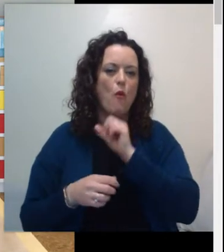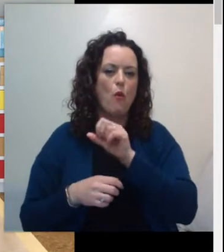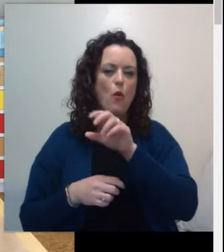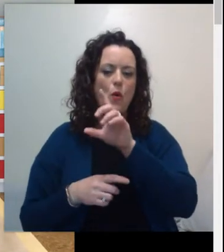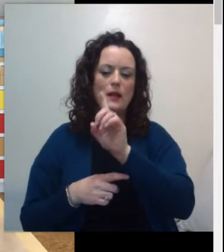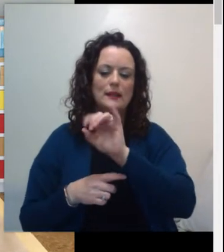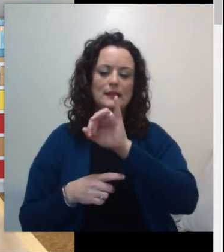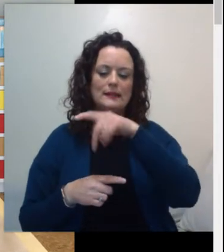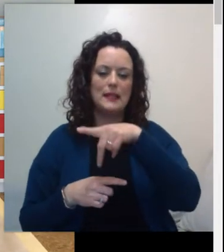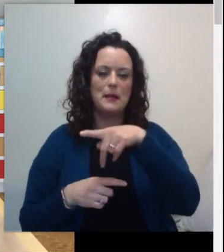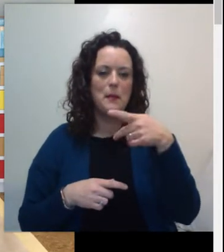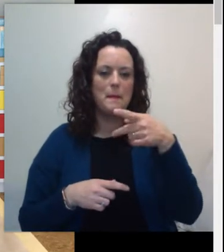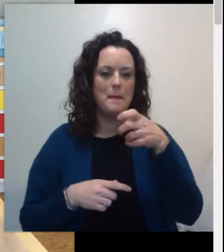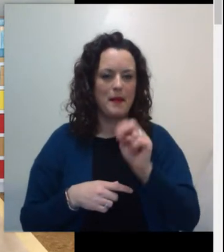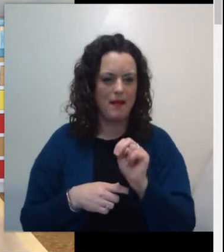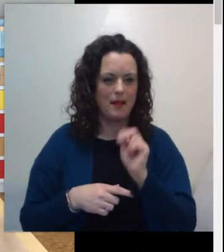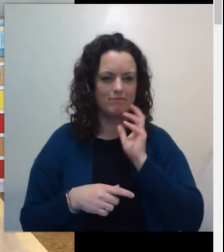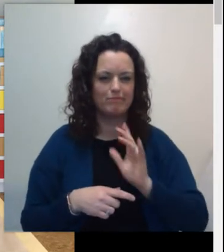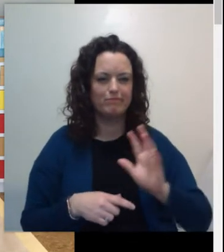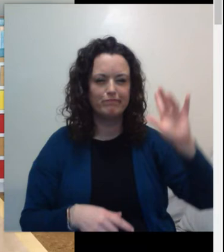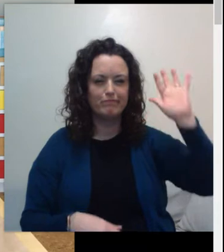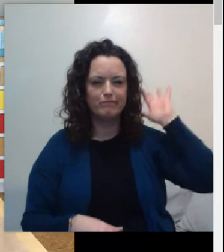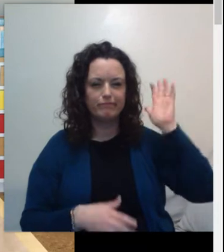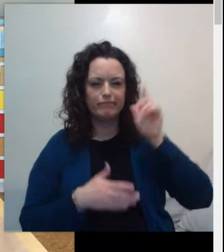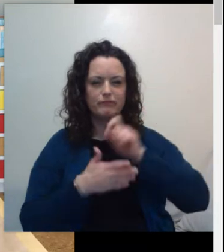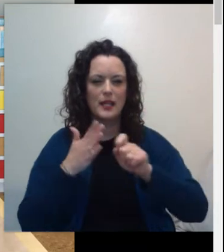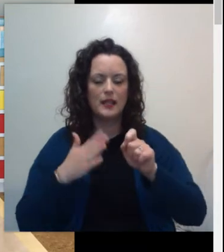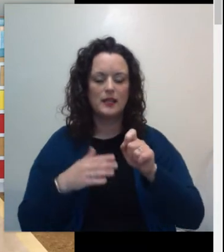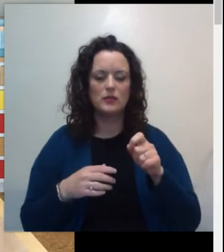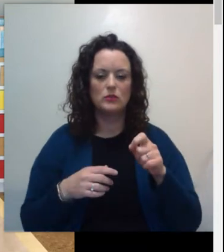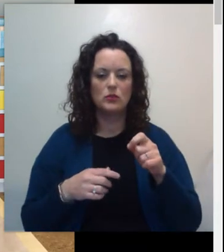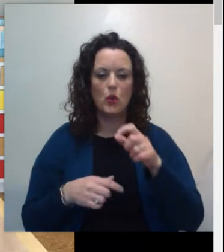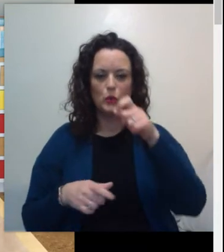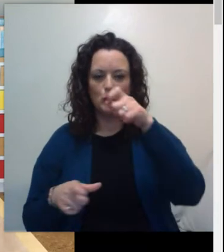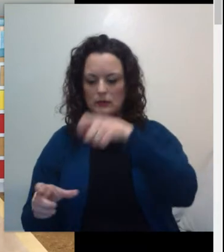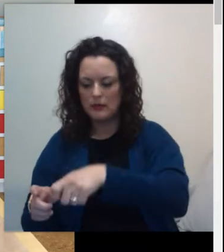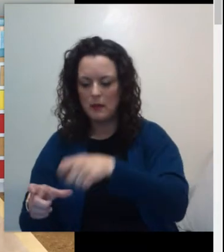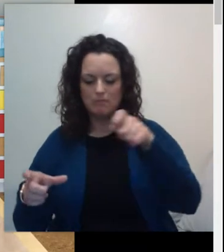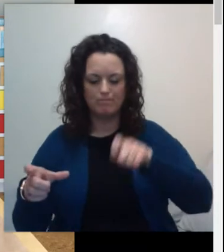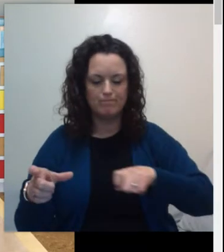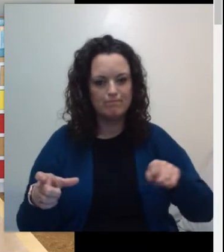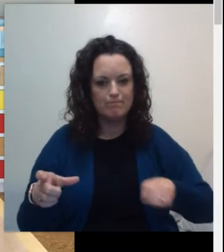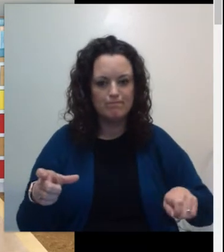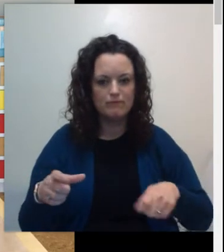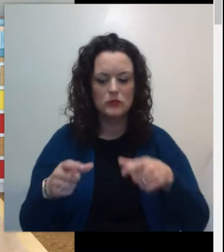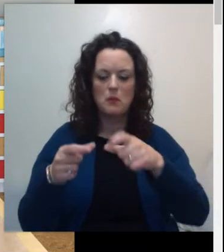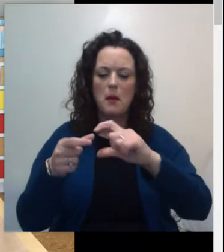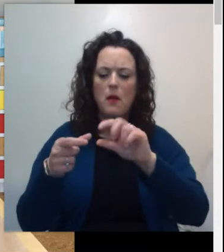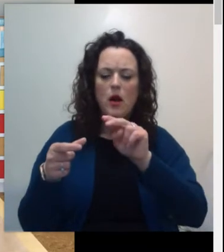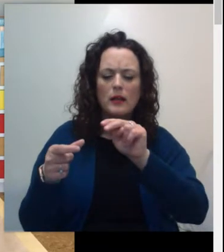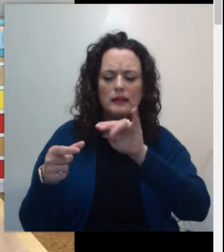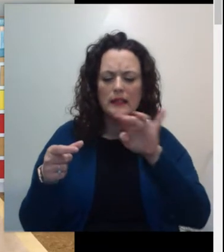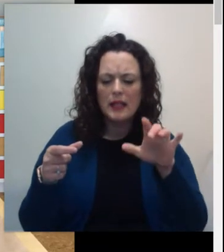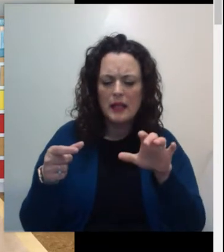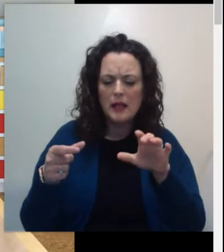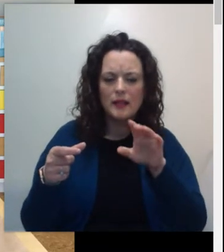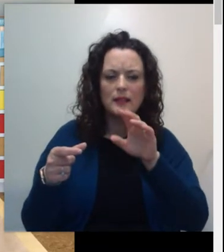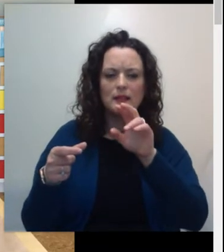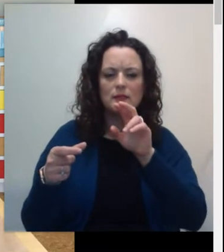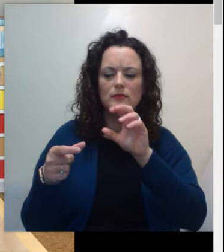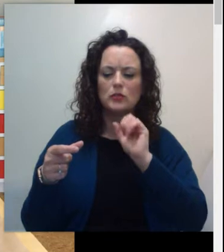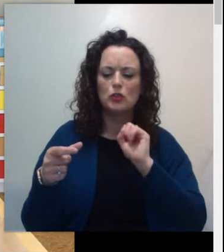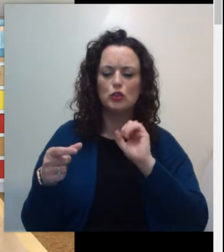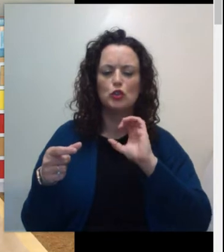here's my box of nibs. And Sparky Schultz's nib is somewhere in here. I